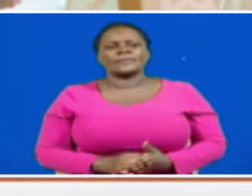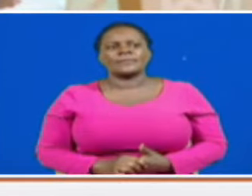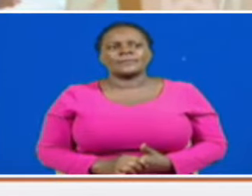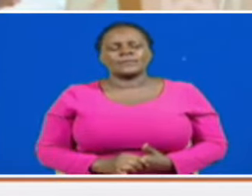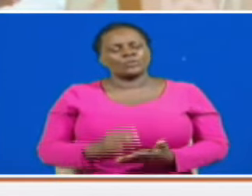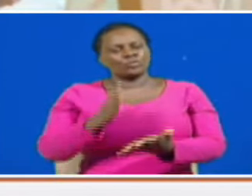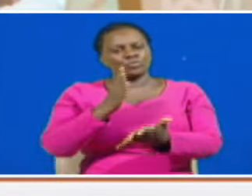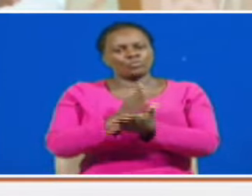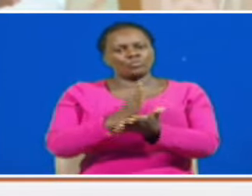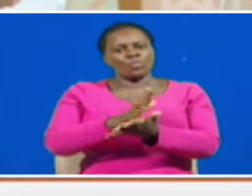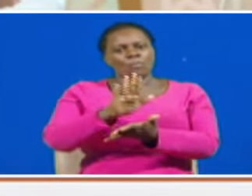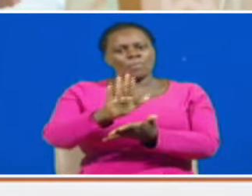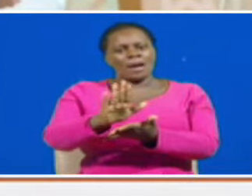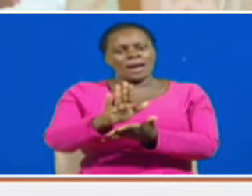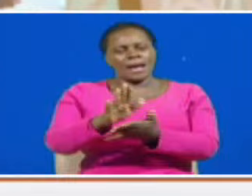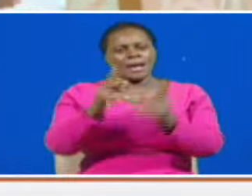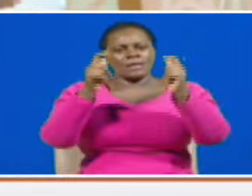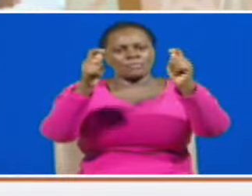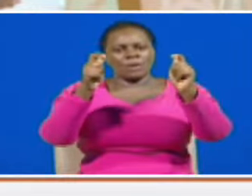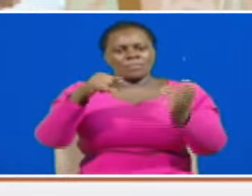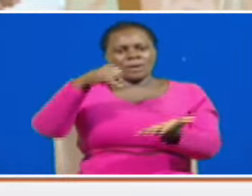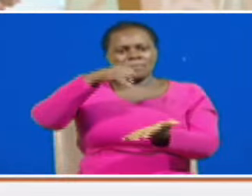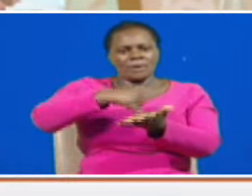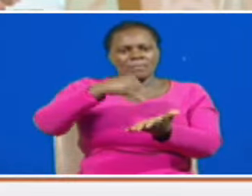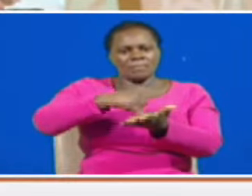ni kweli, they have not been gazetted